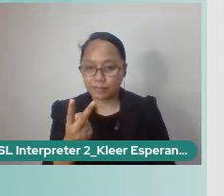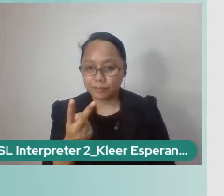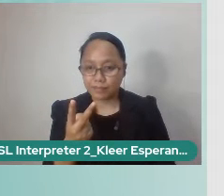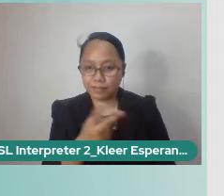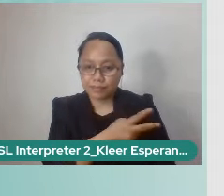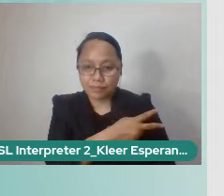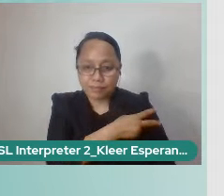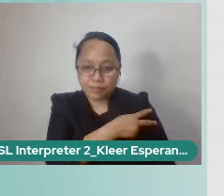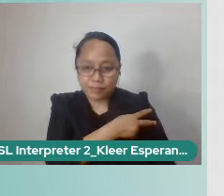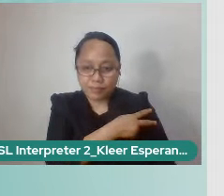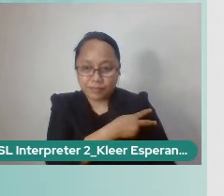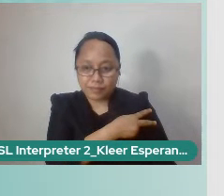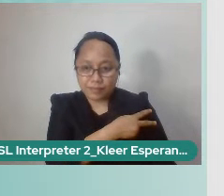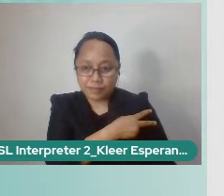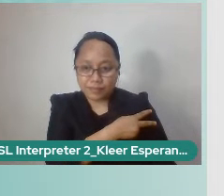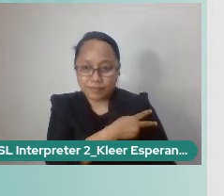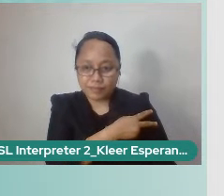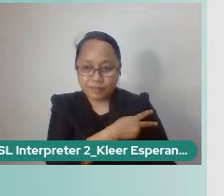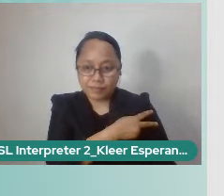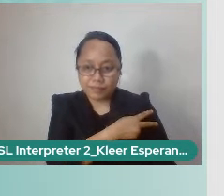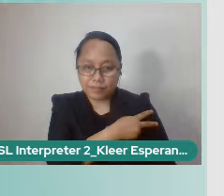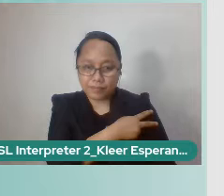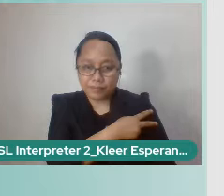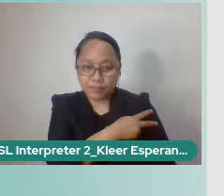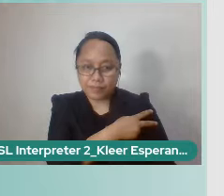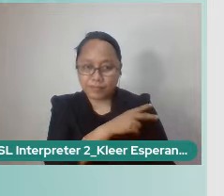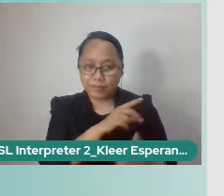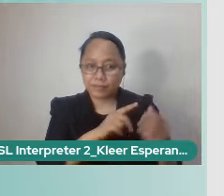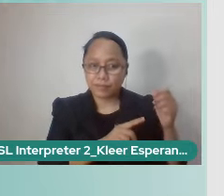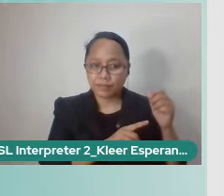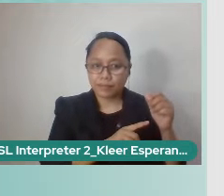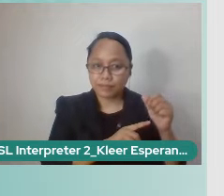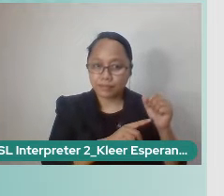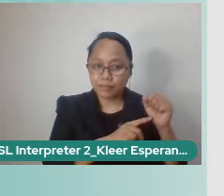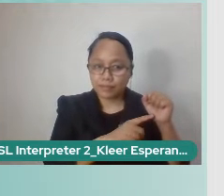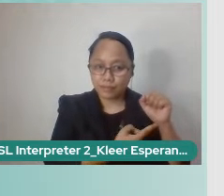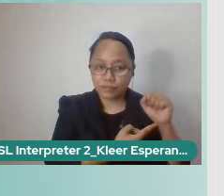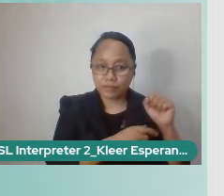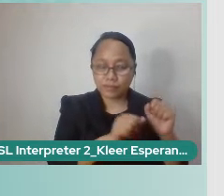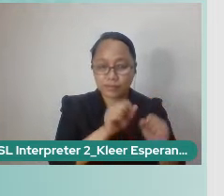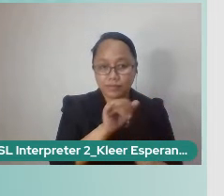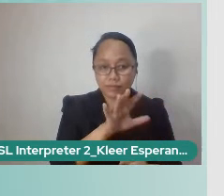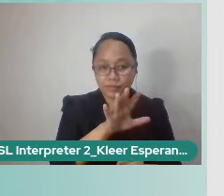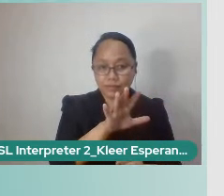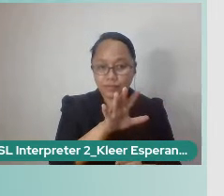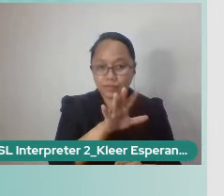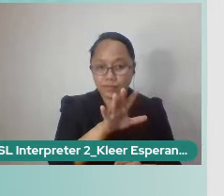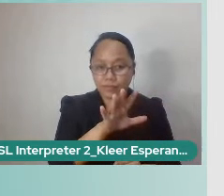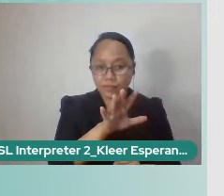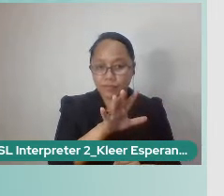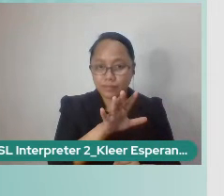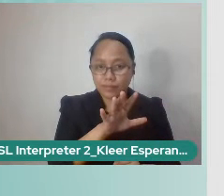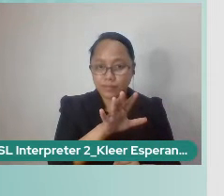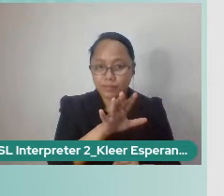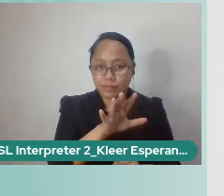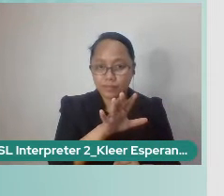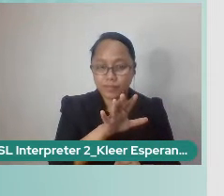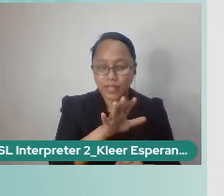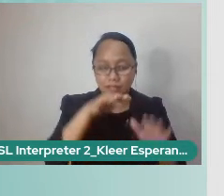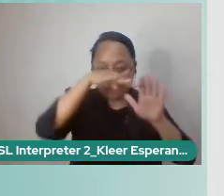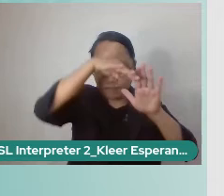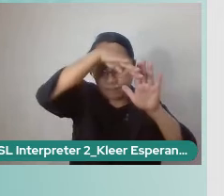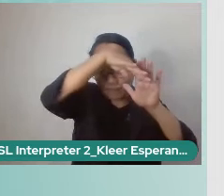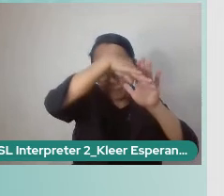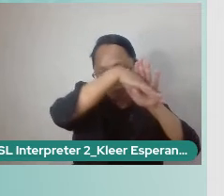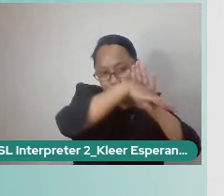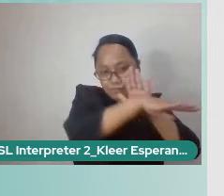women. And the simulation shows you what happened when the vaccine program was rolled out. You can see this rapid fall